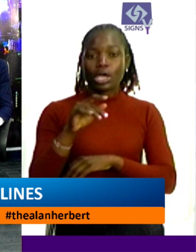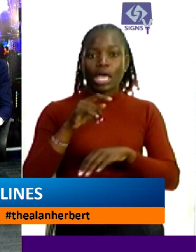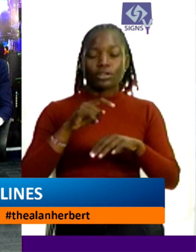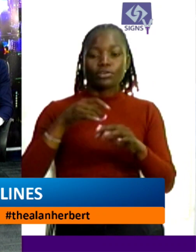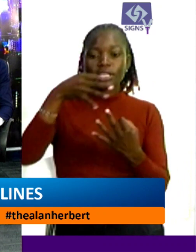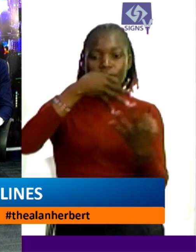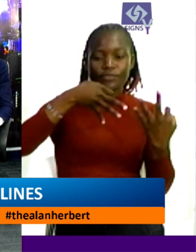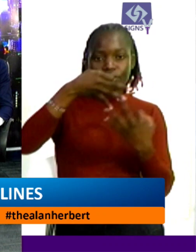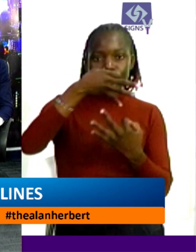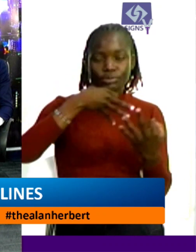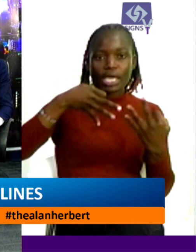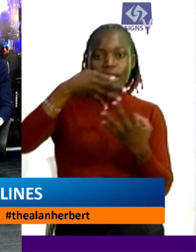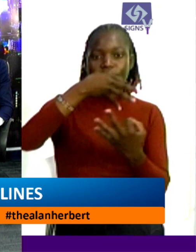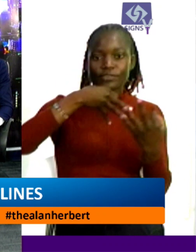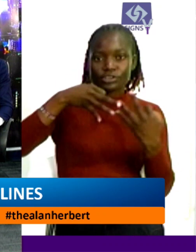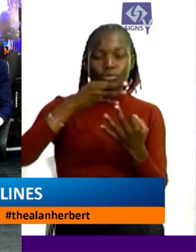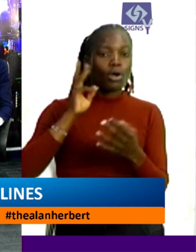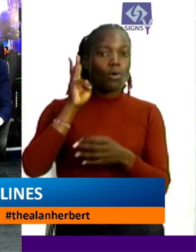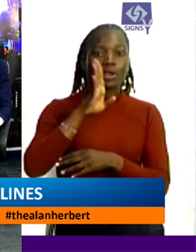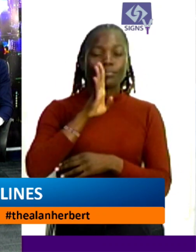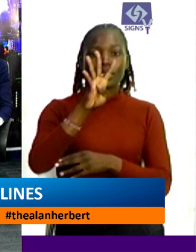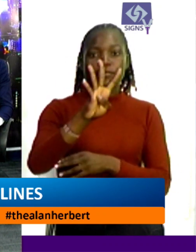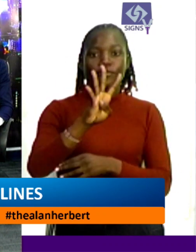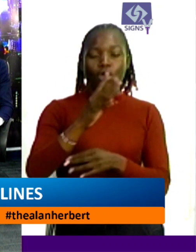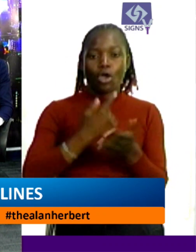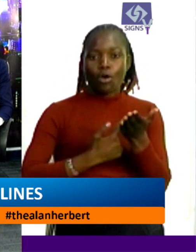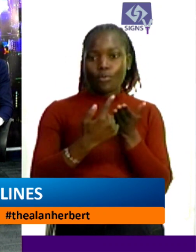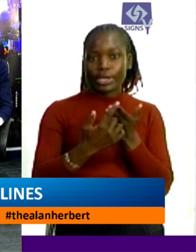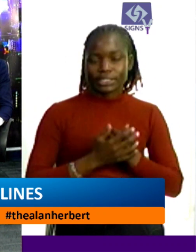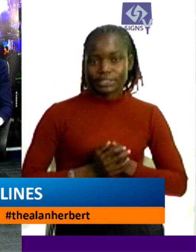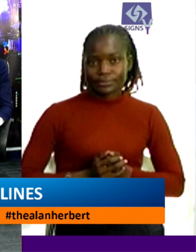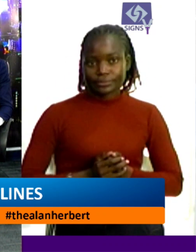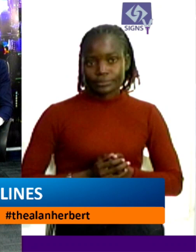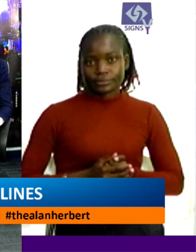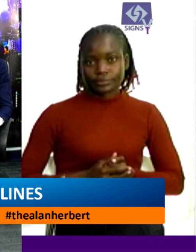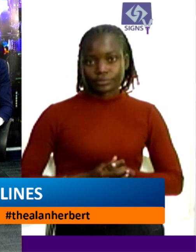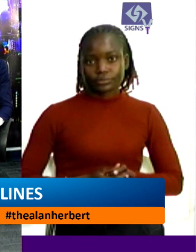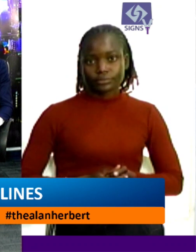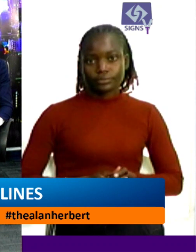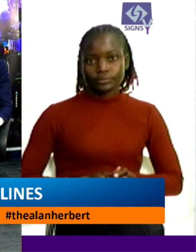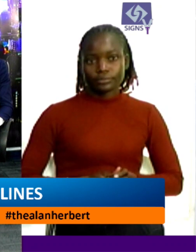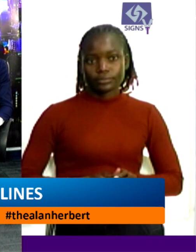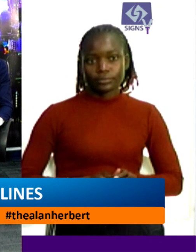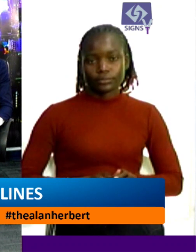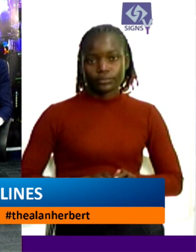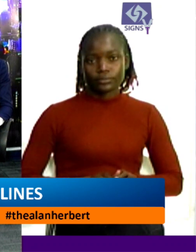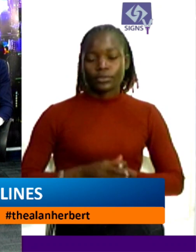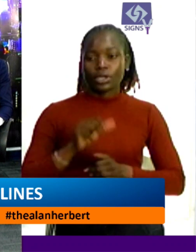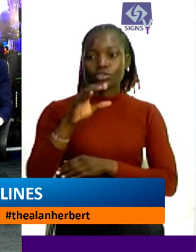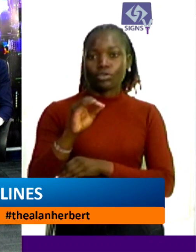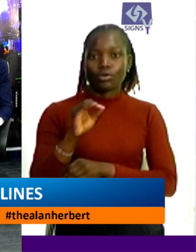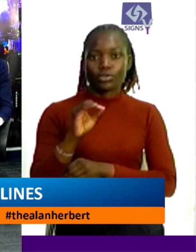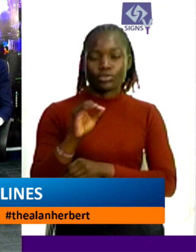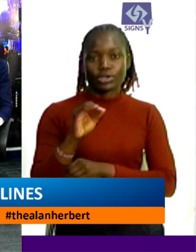fellowship, the fellowship actually took be 4 weeks fellowship placement, US-based fellowship placement. So during